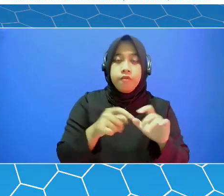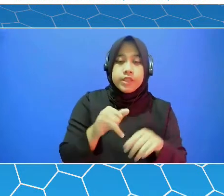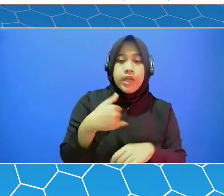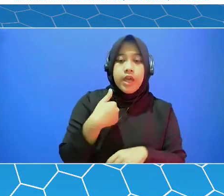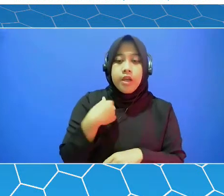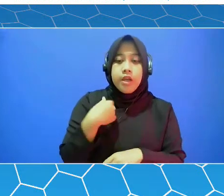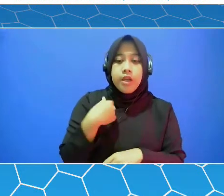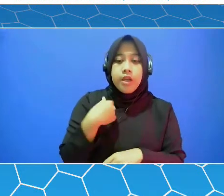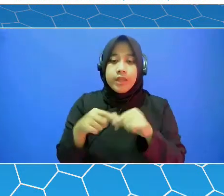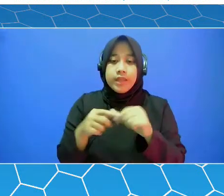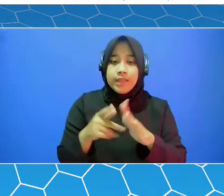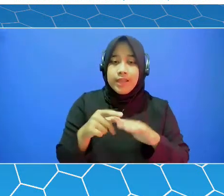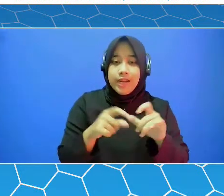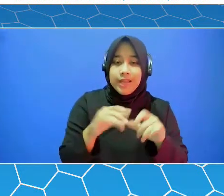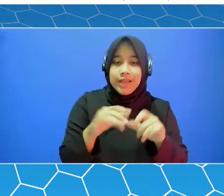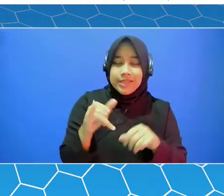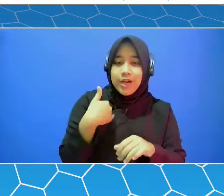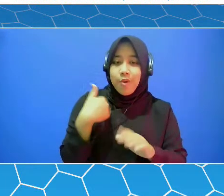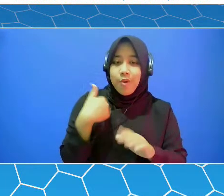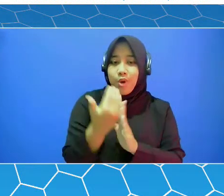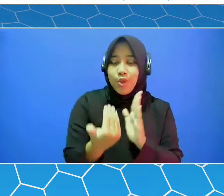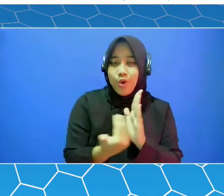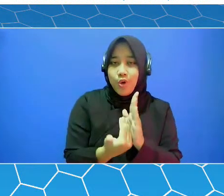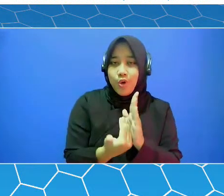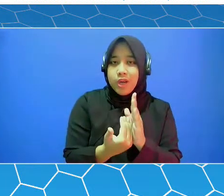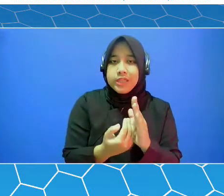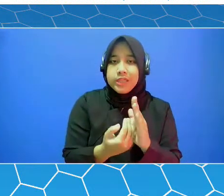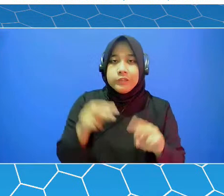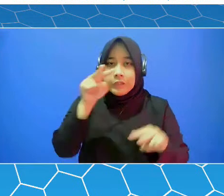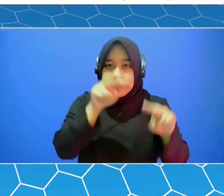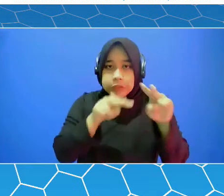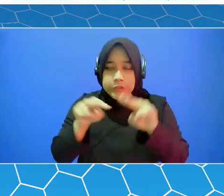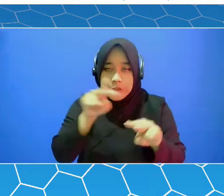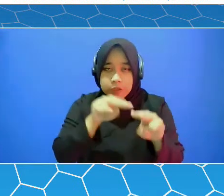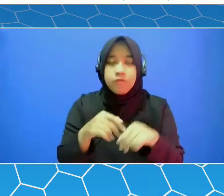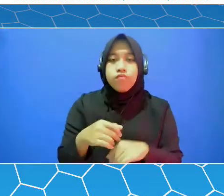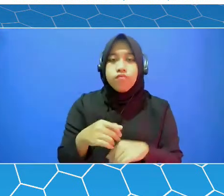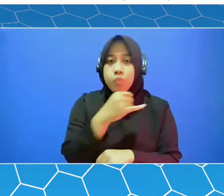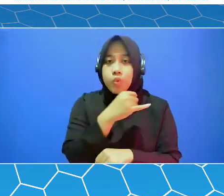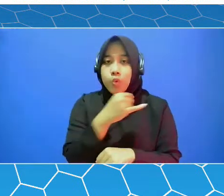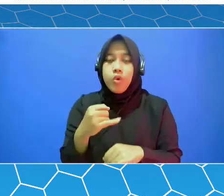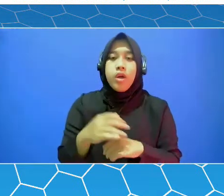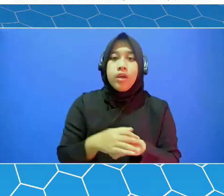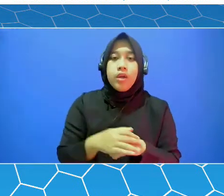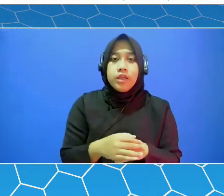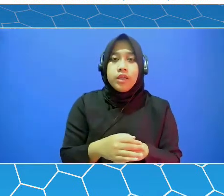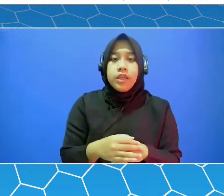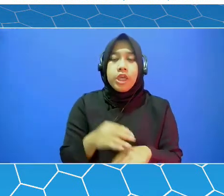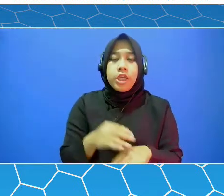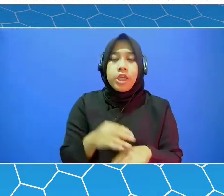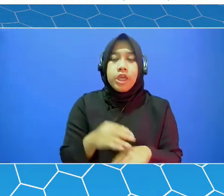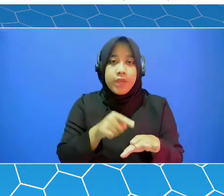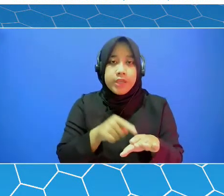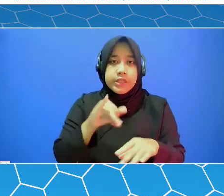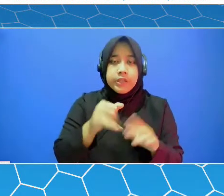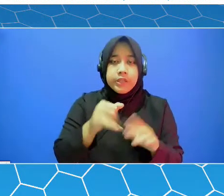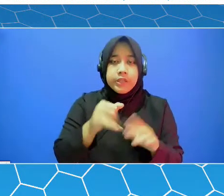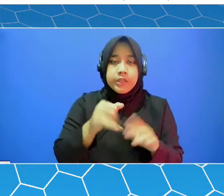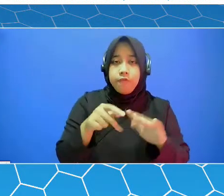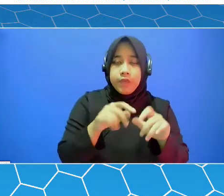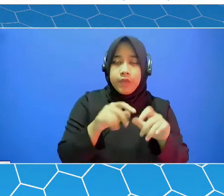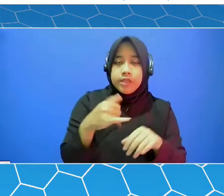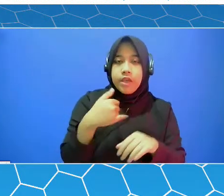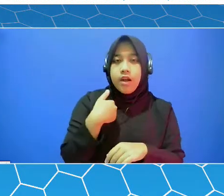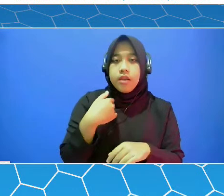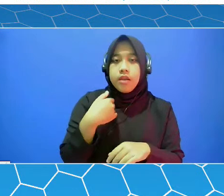do also the hospital protocol of reducing risk of infection clusters such as home visiting care, drive-through swab or vaccination, drive-through